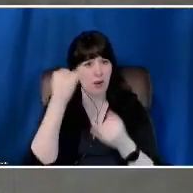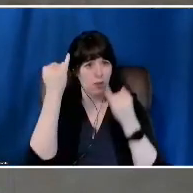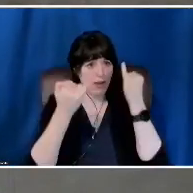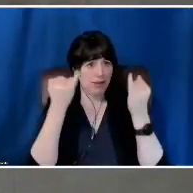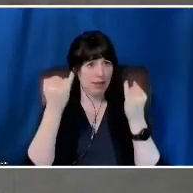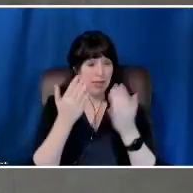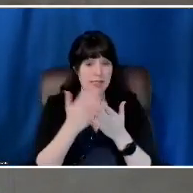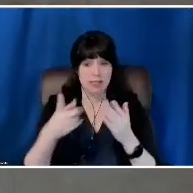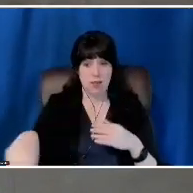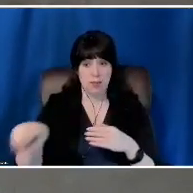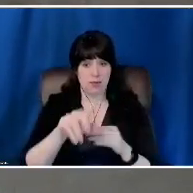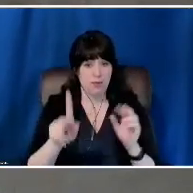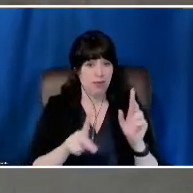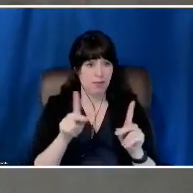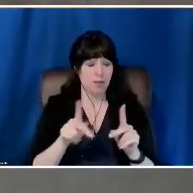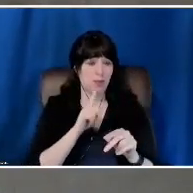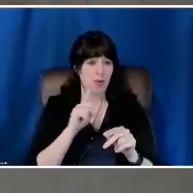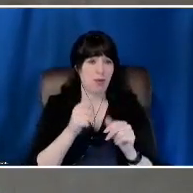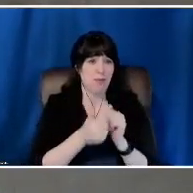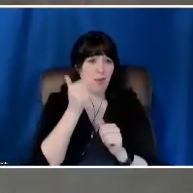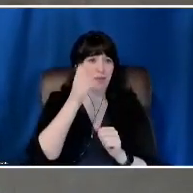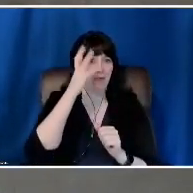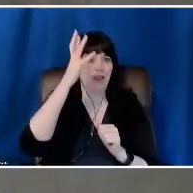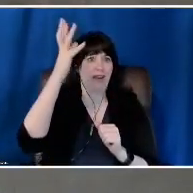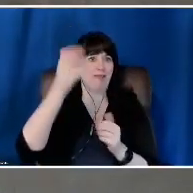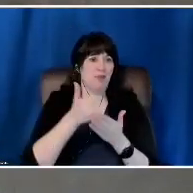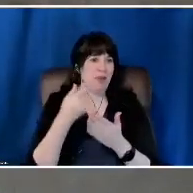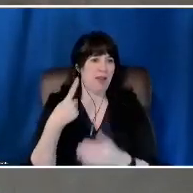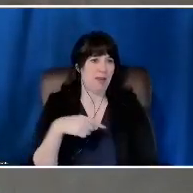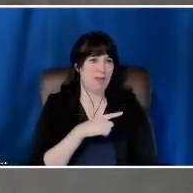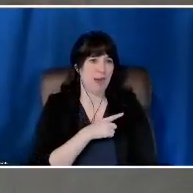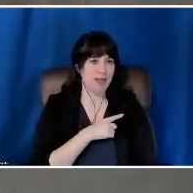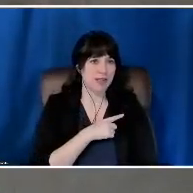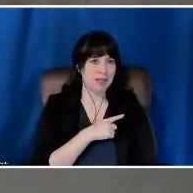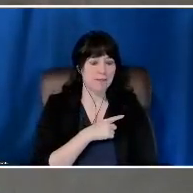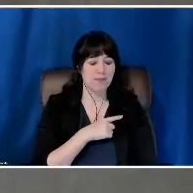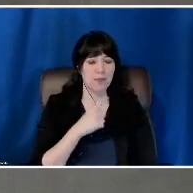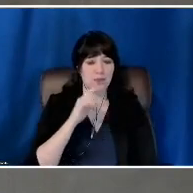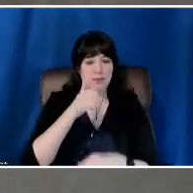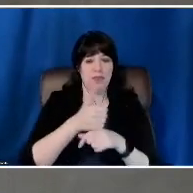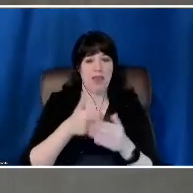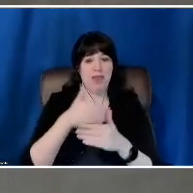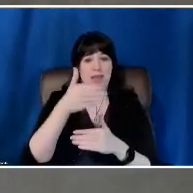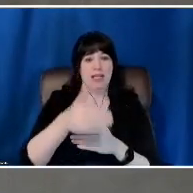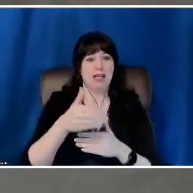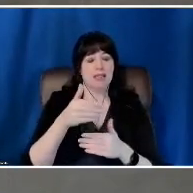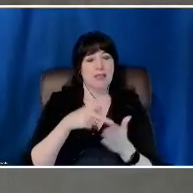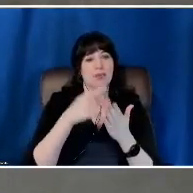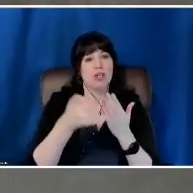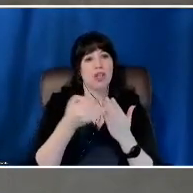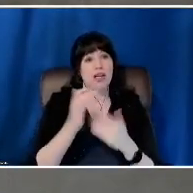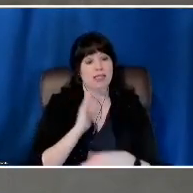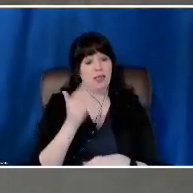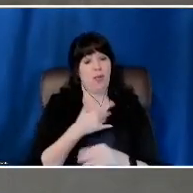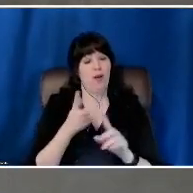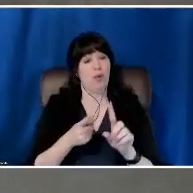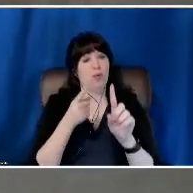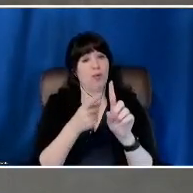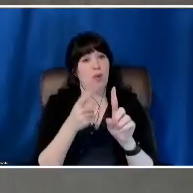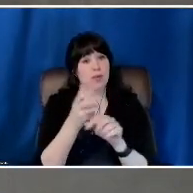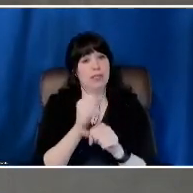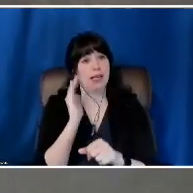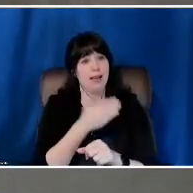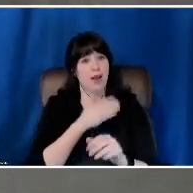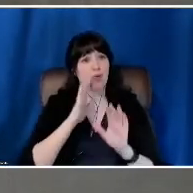the most creative individuals for us to help us form the next project. So our goal is to get our